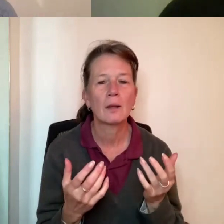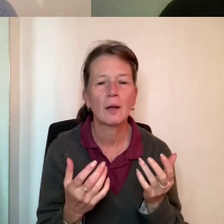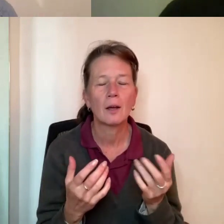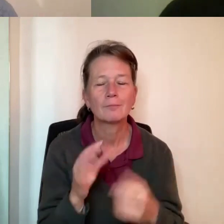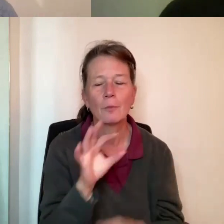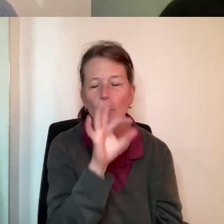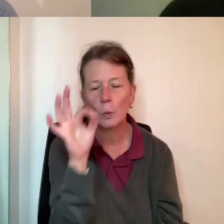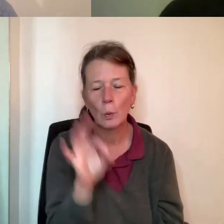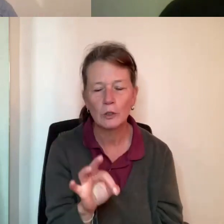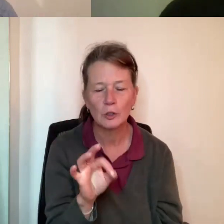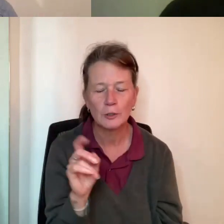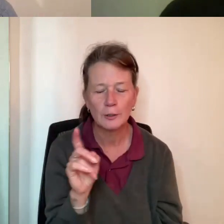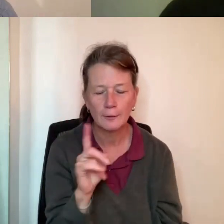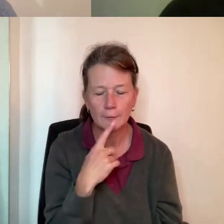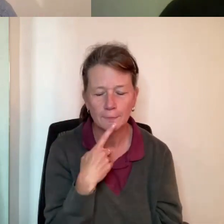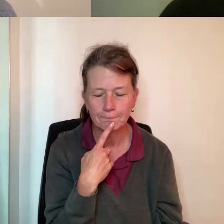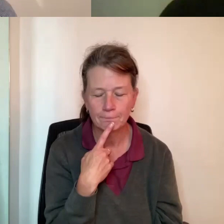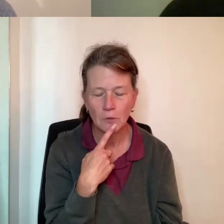question is